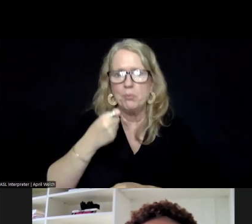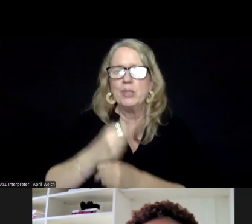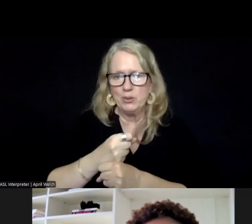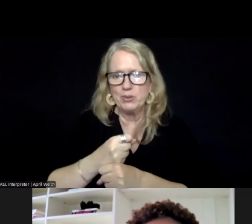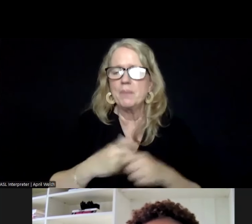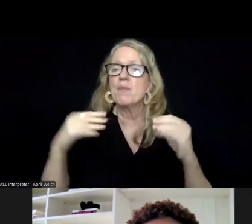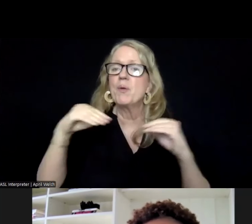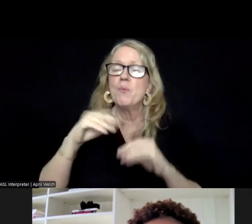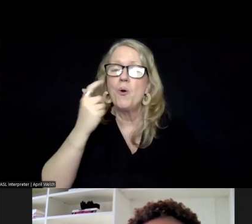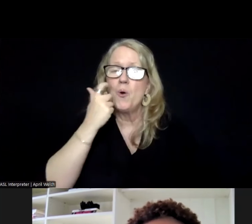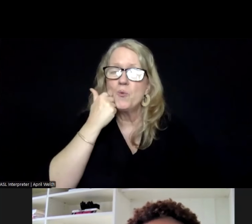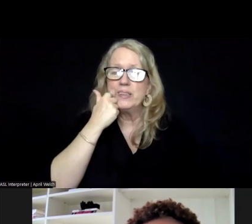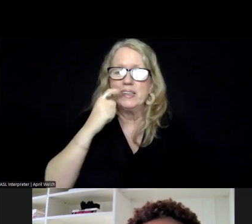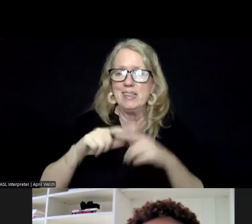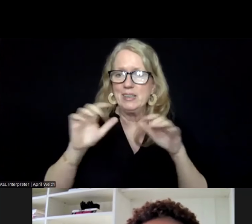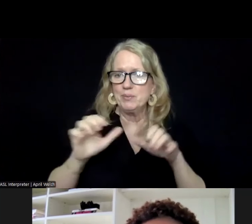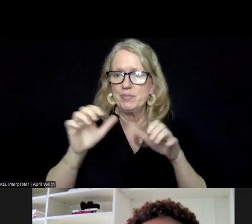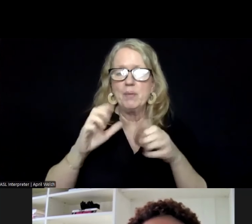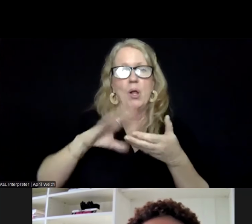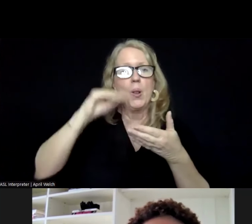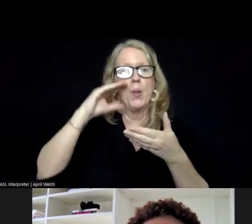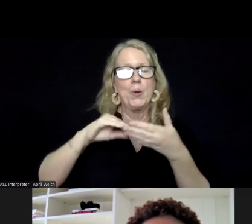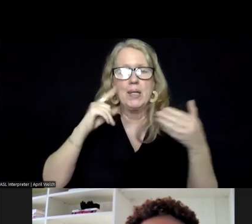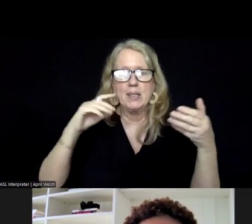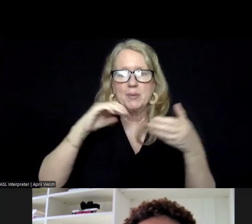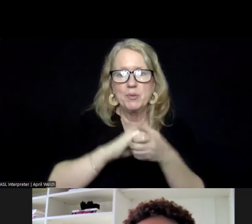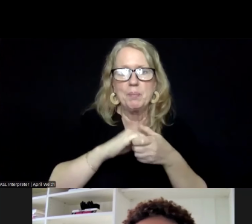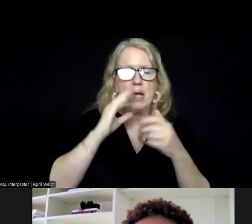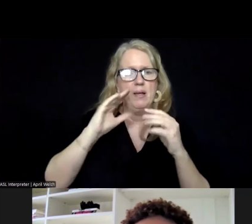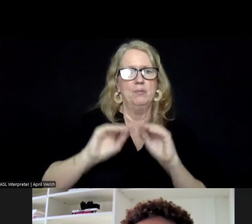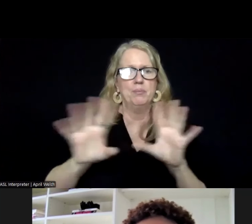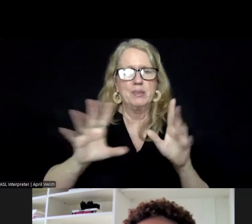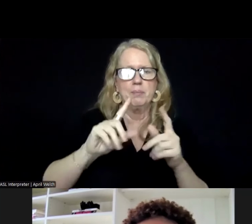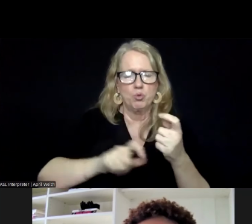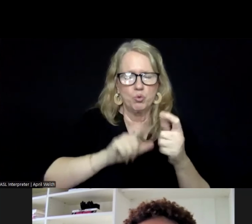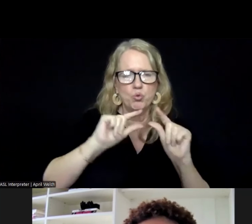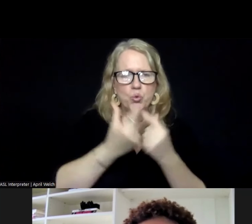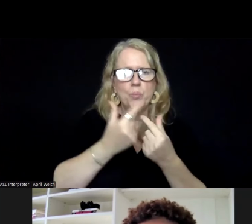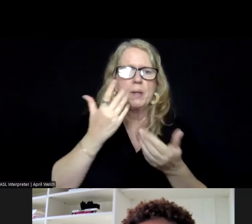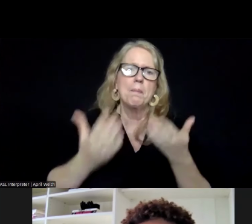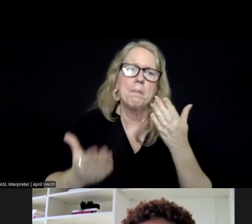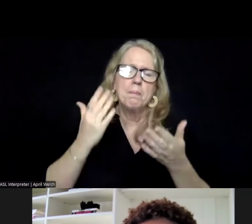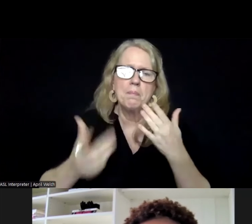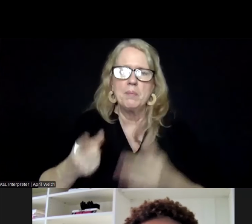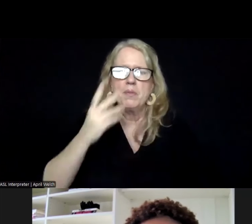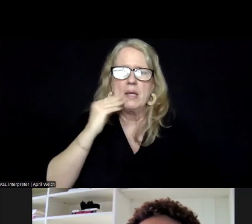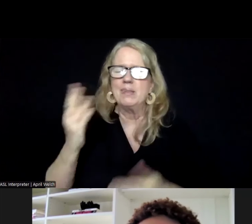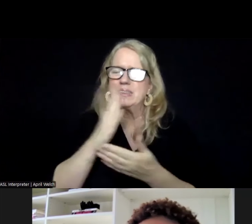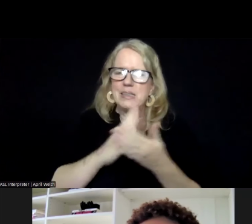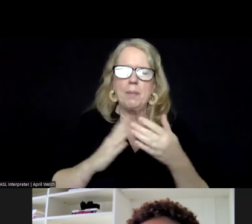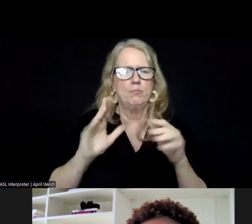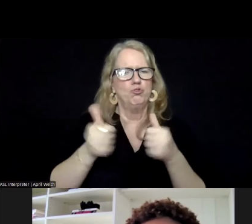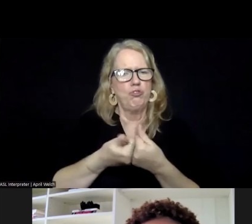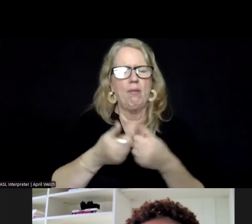more recently conducted some learning collaborative with distinct groups of individuals who might be experiencing some of the same challenges.